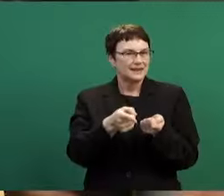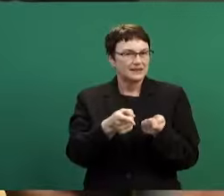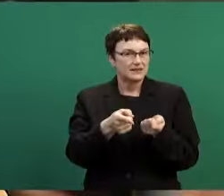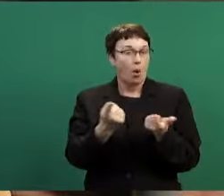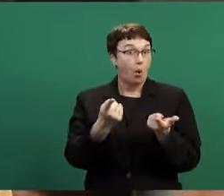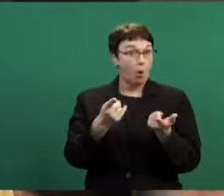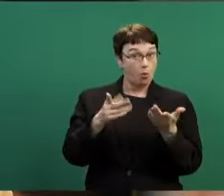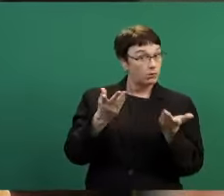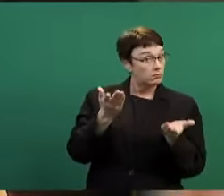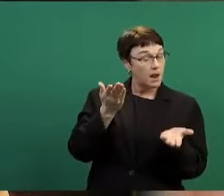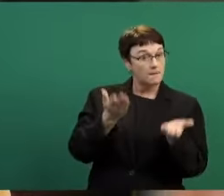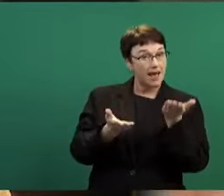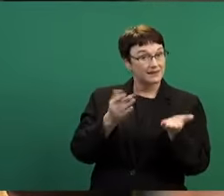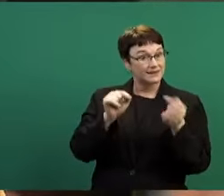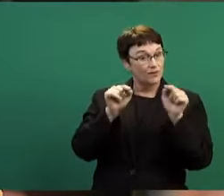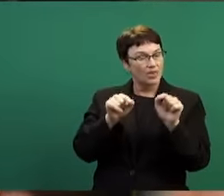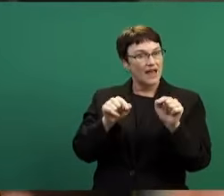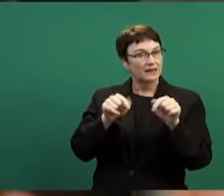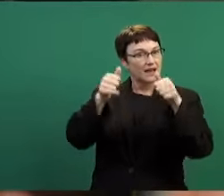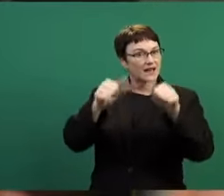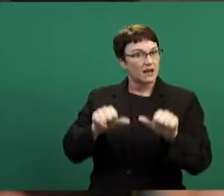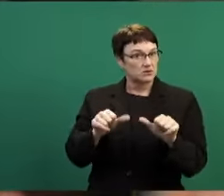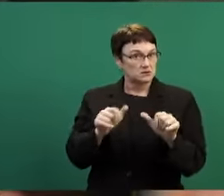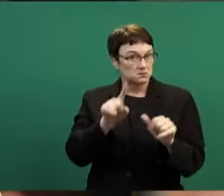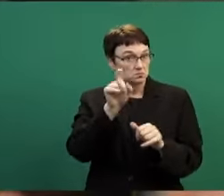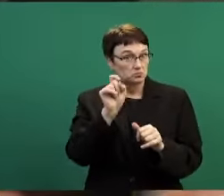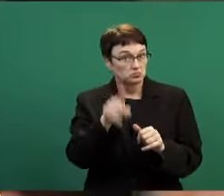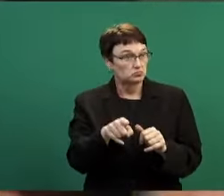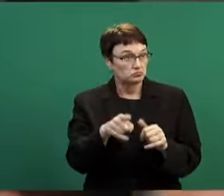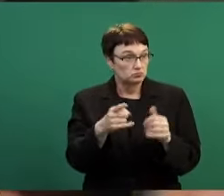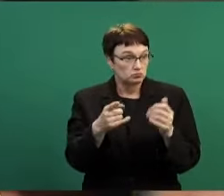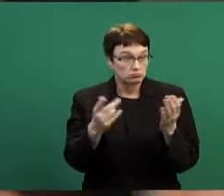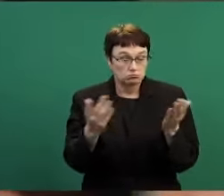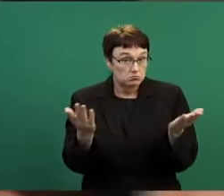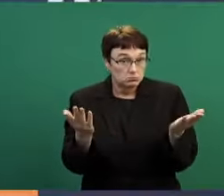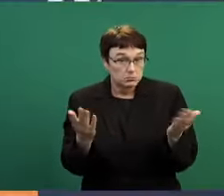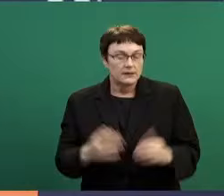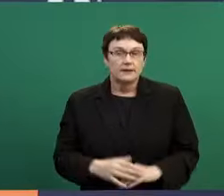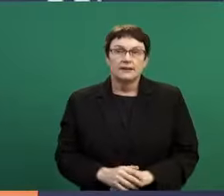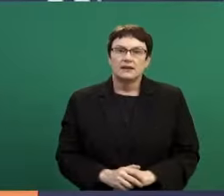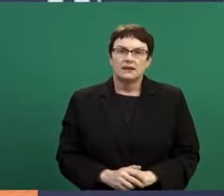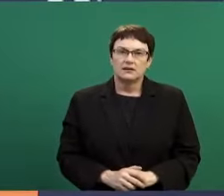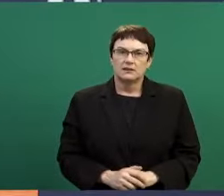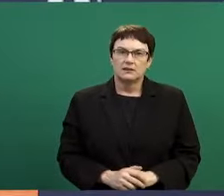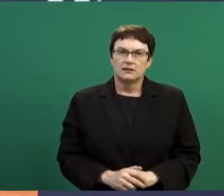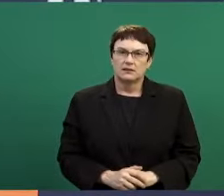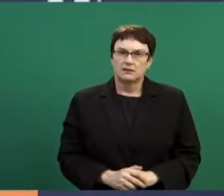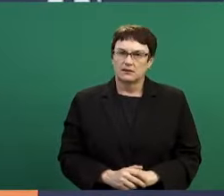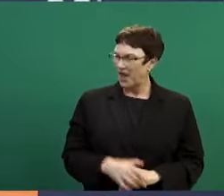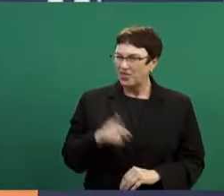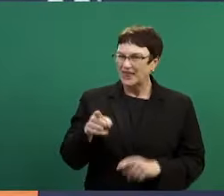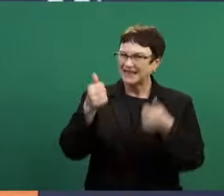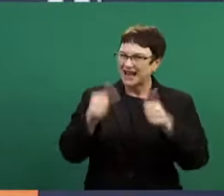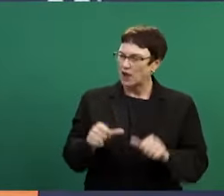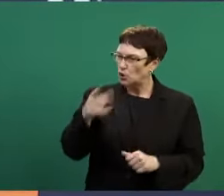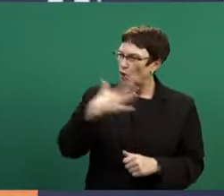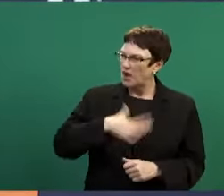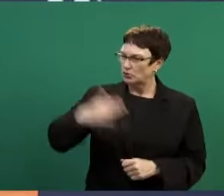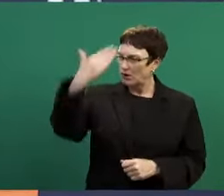also on that account as of today, how much it is. As of today? As of today.